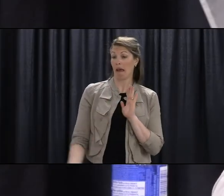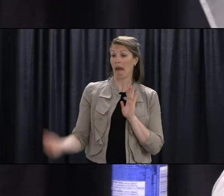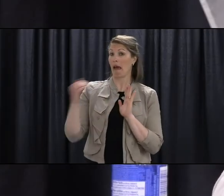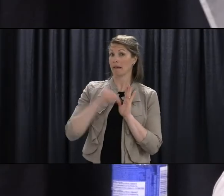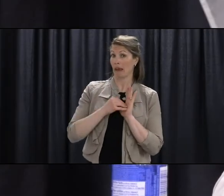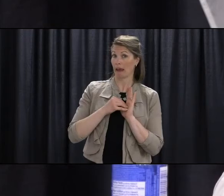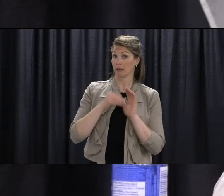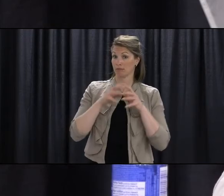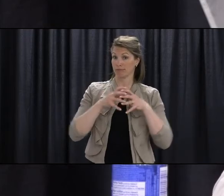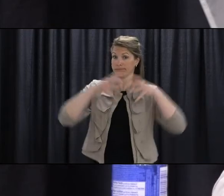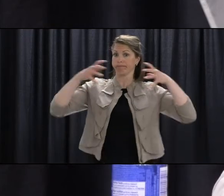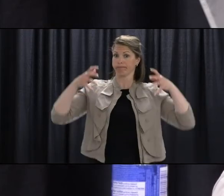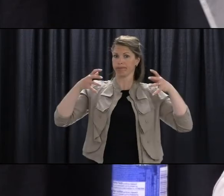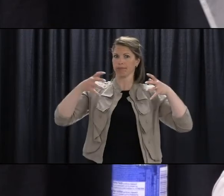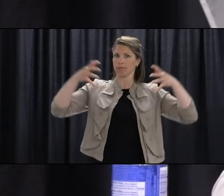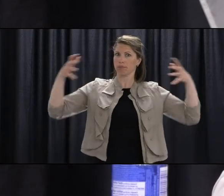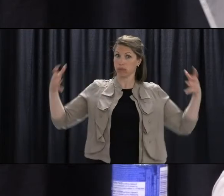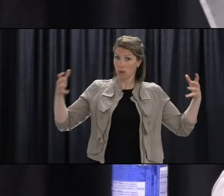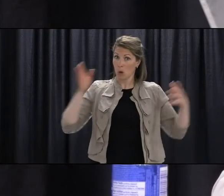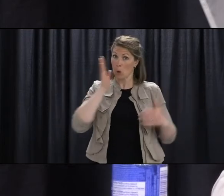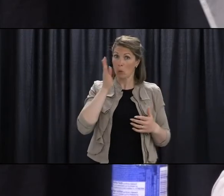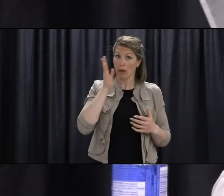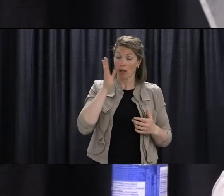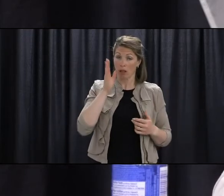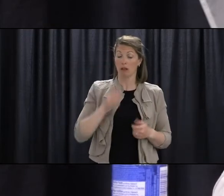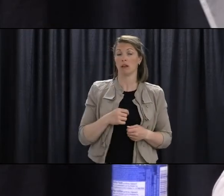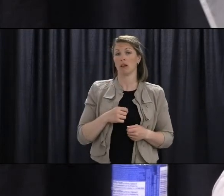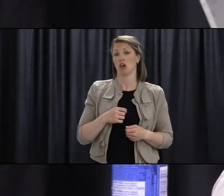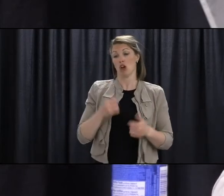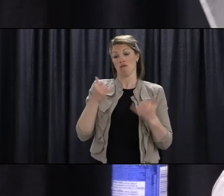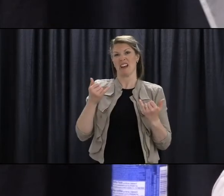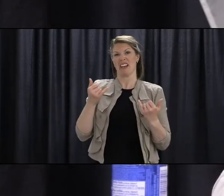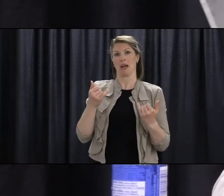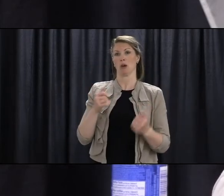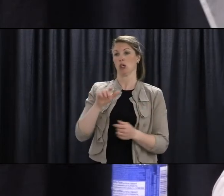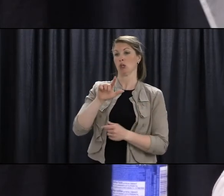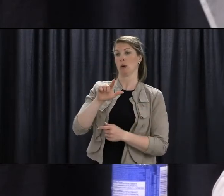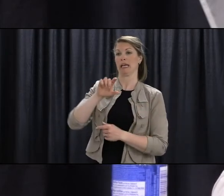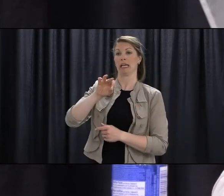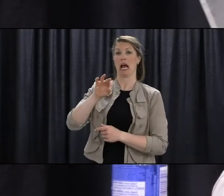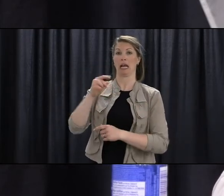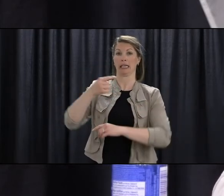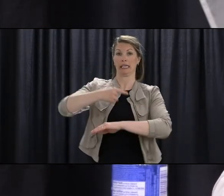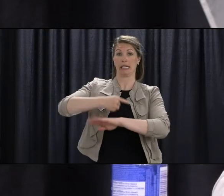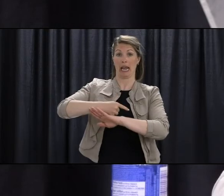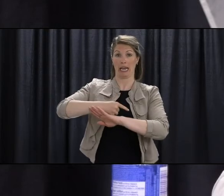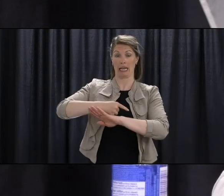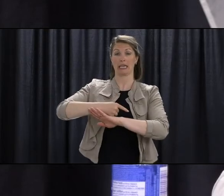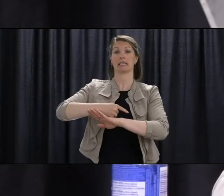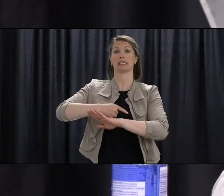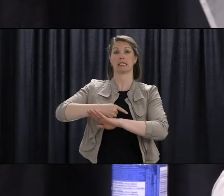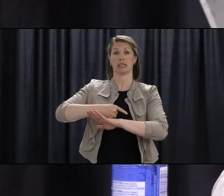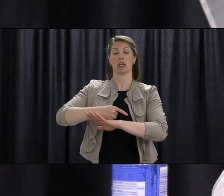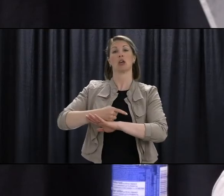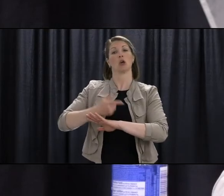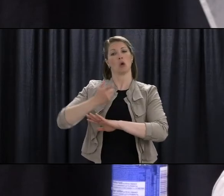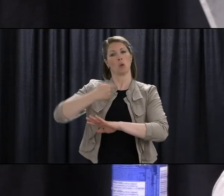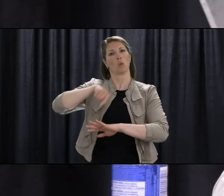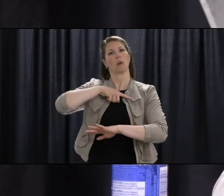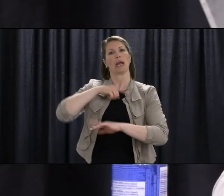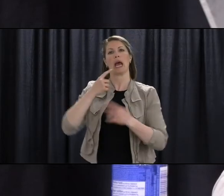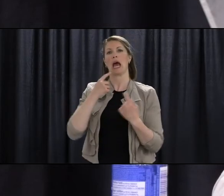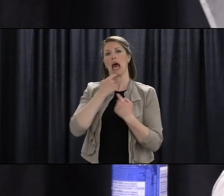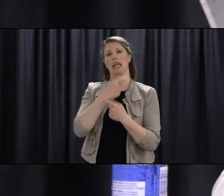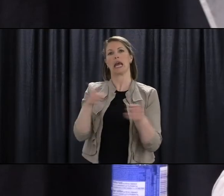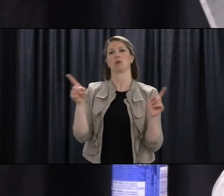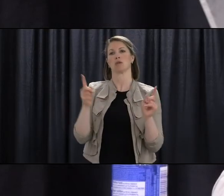since it's 29 days now since we expanded the last bubble. And so we wanted to do this a little bit in advance of level 3, and we'll